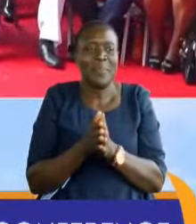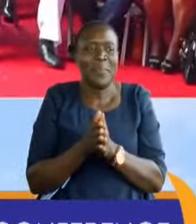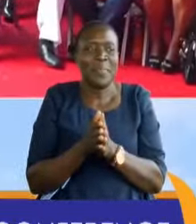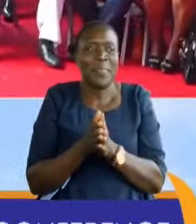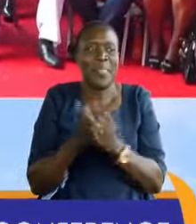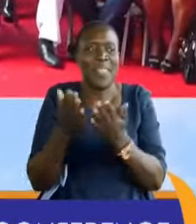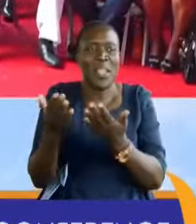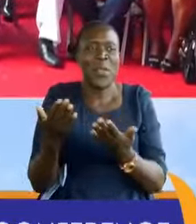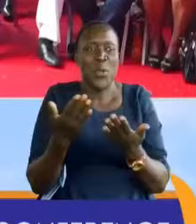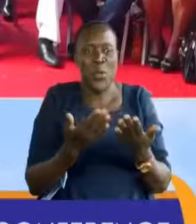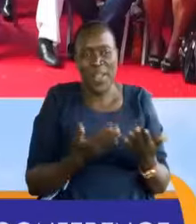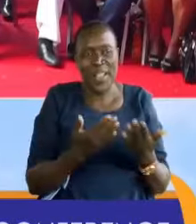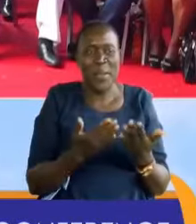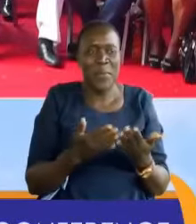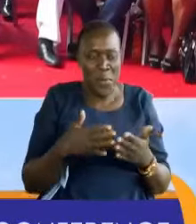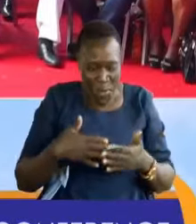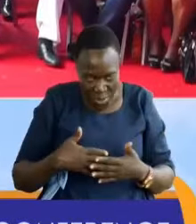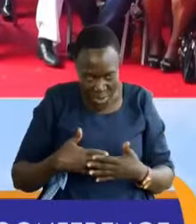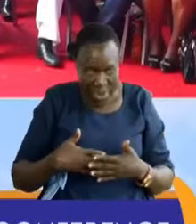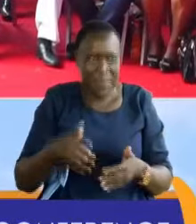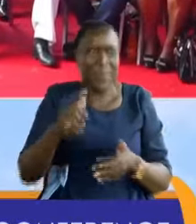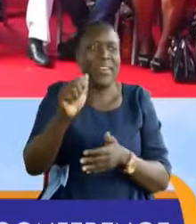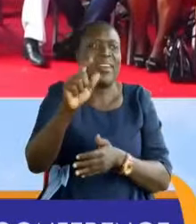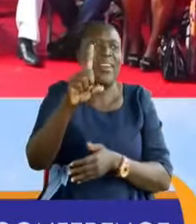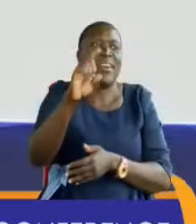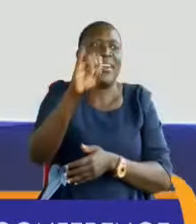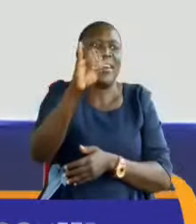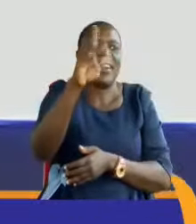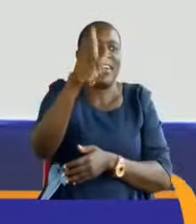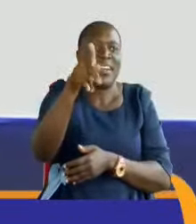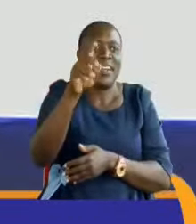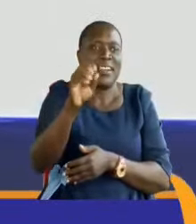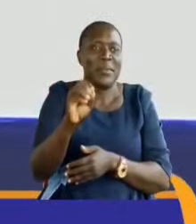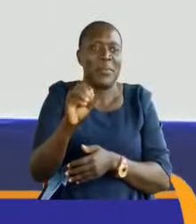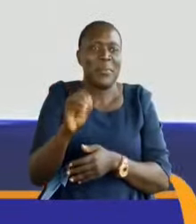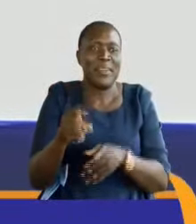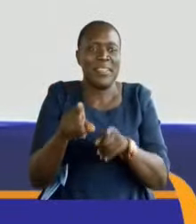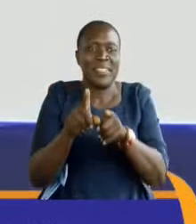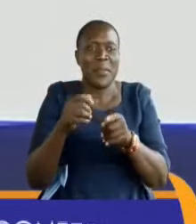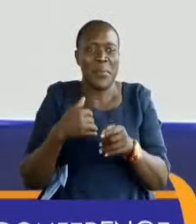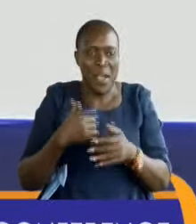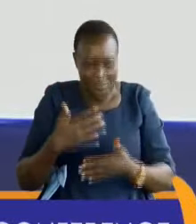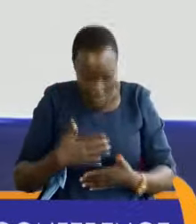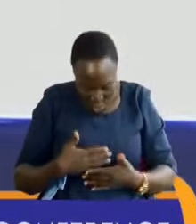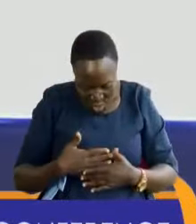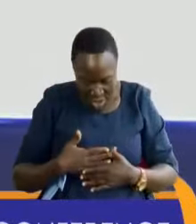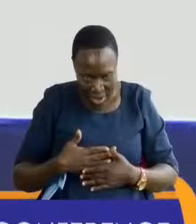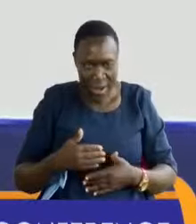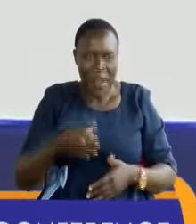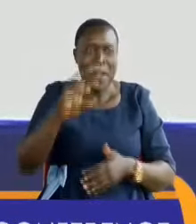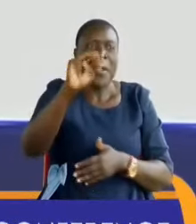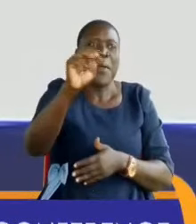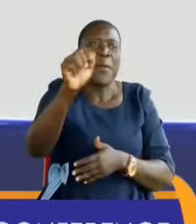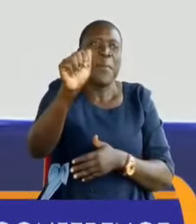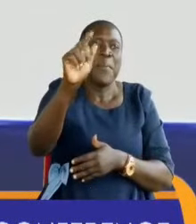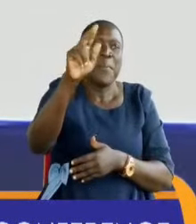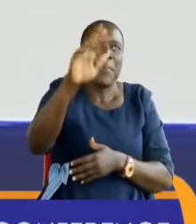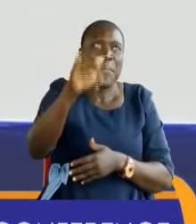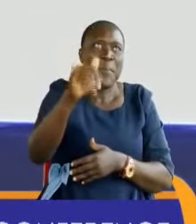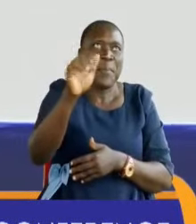Welcome Honorable Kumi Adipo. The Honorable Irene Mayaka, nominated MP